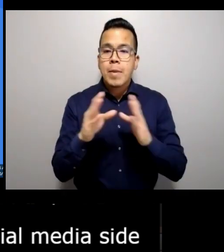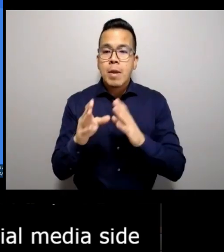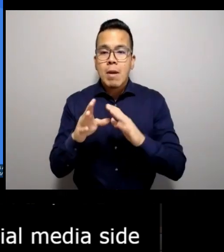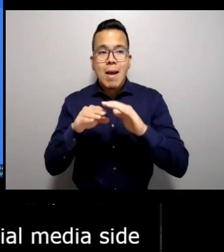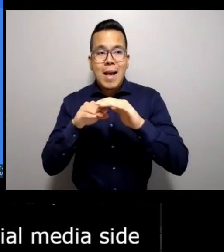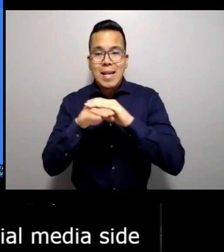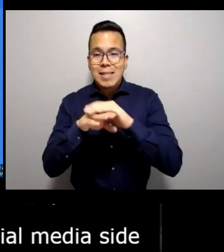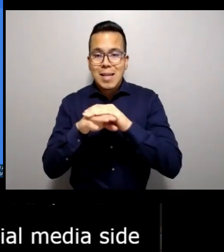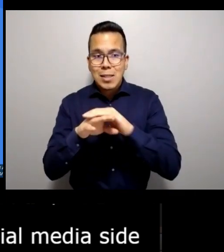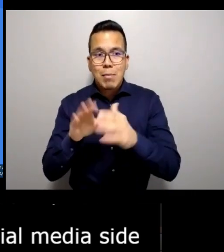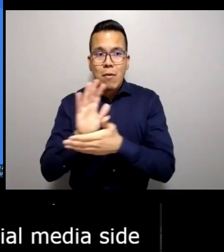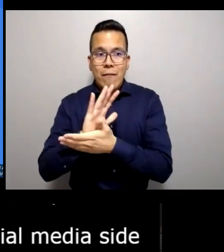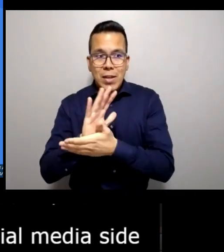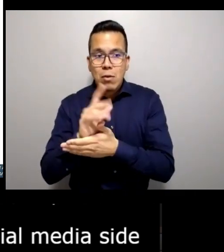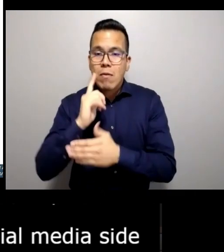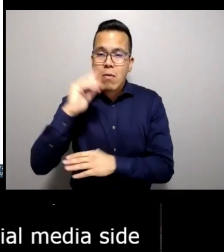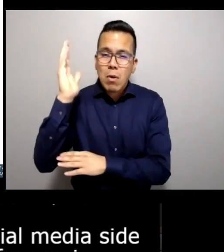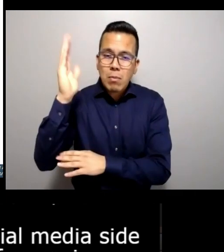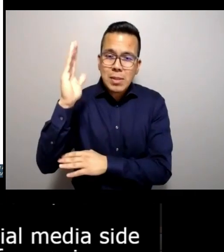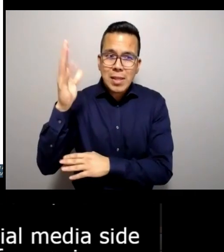and in social media.